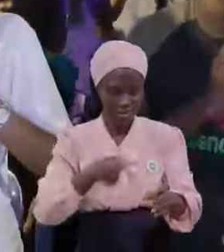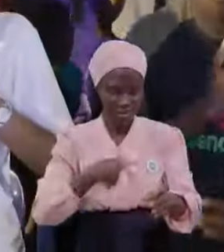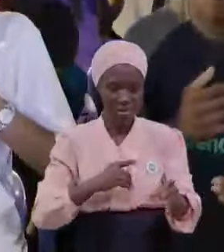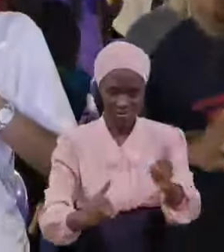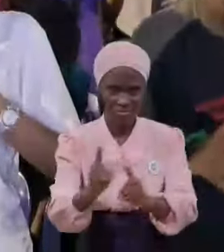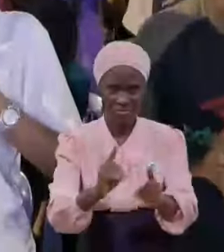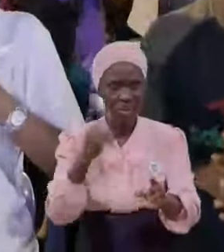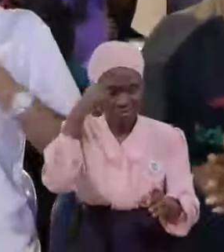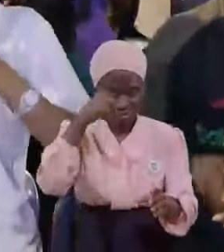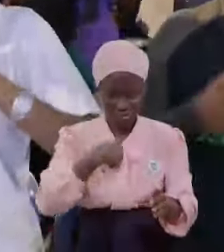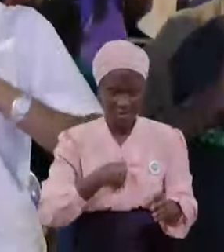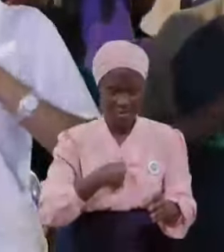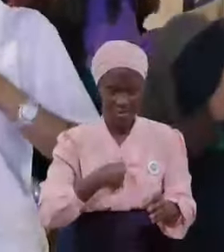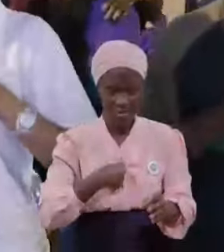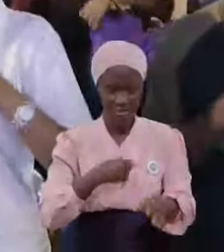Altogether for me.